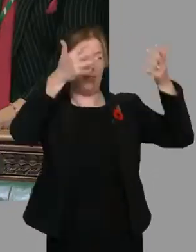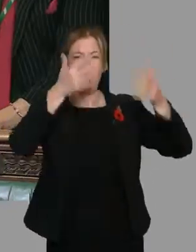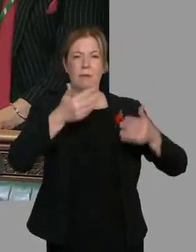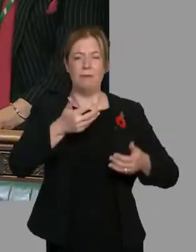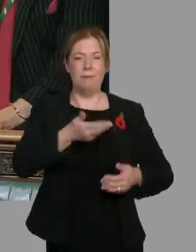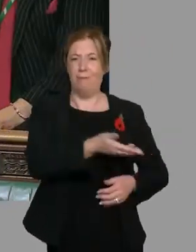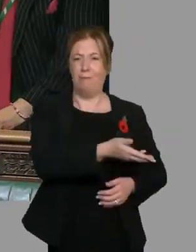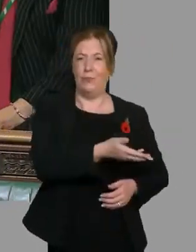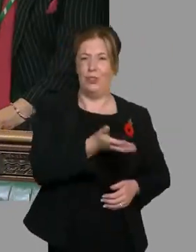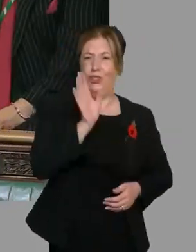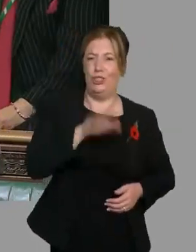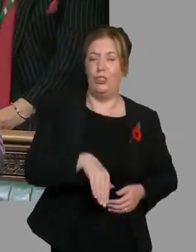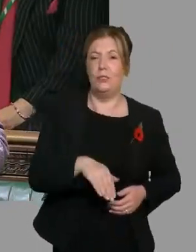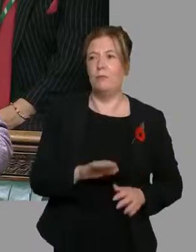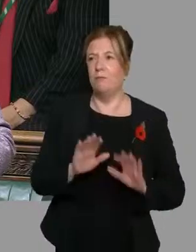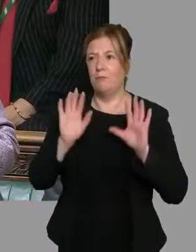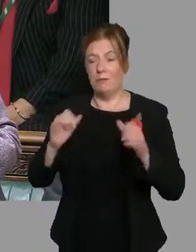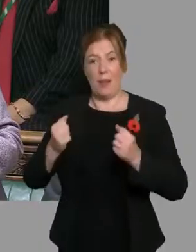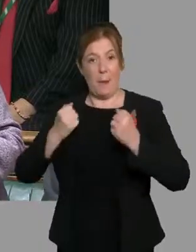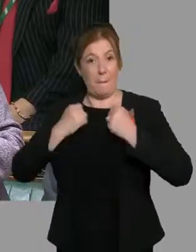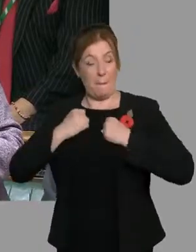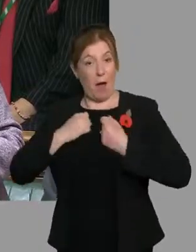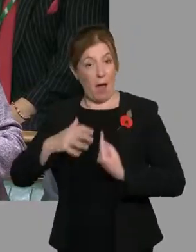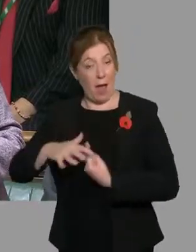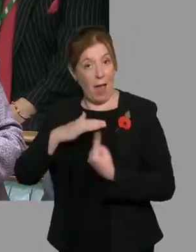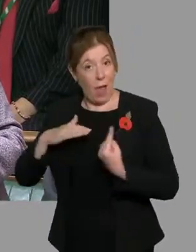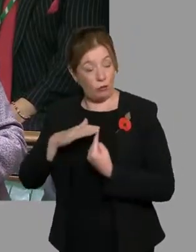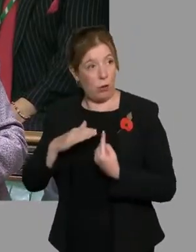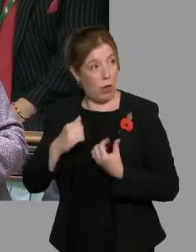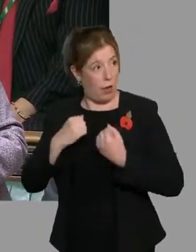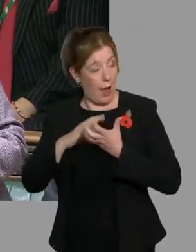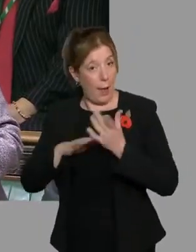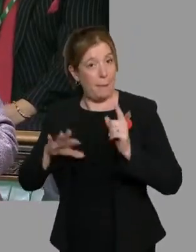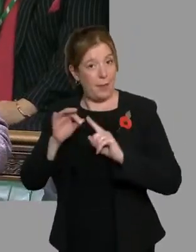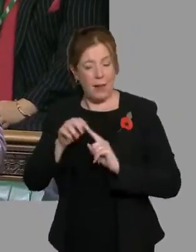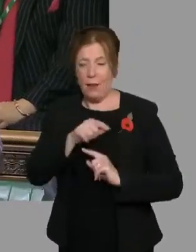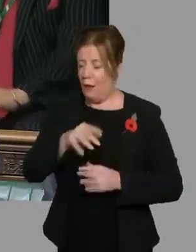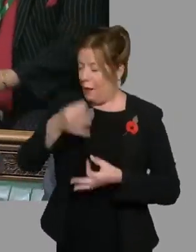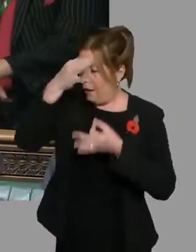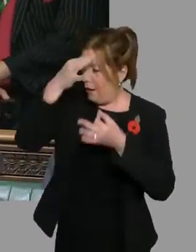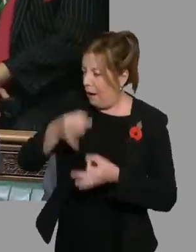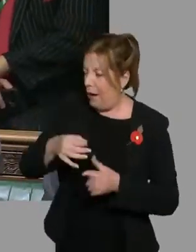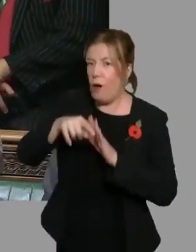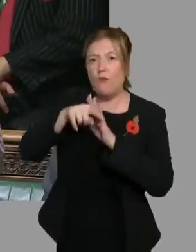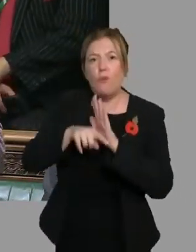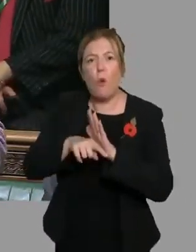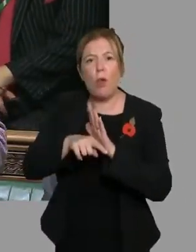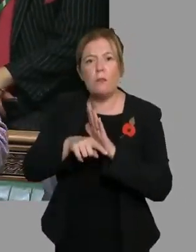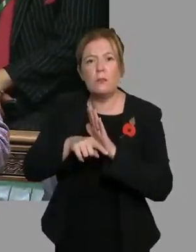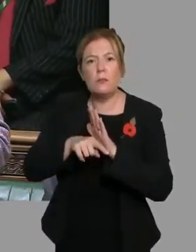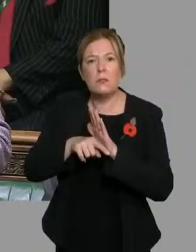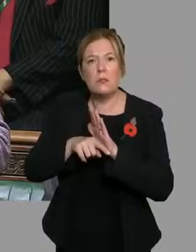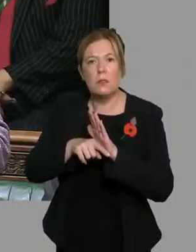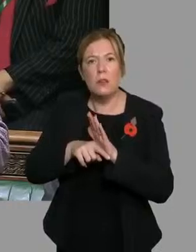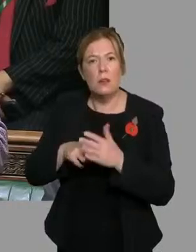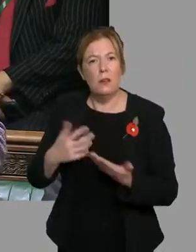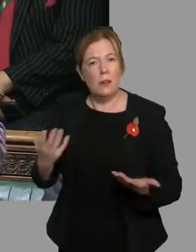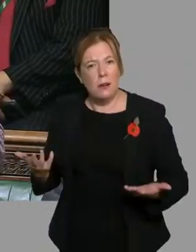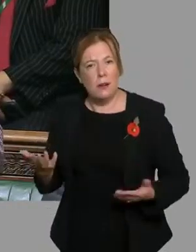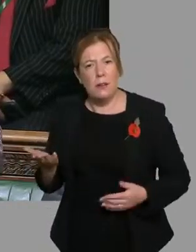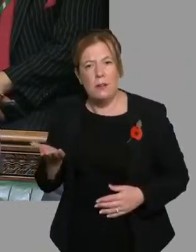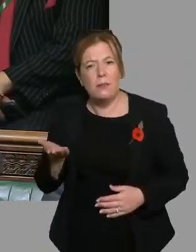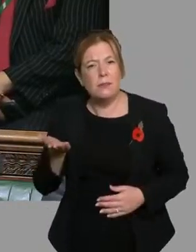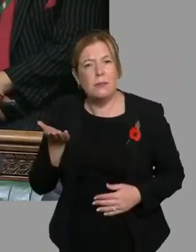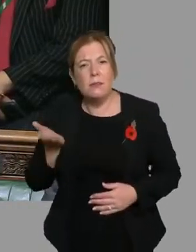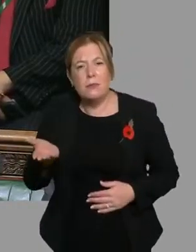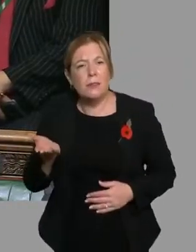who followed the rules, many of us at great personal cost, this is an insult. Will the Prime